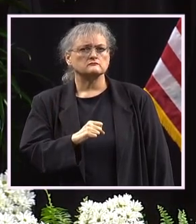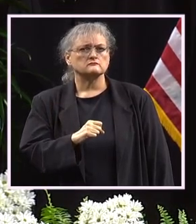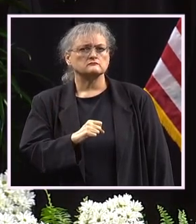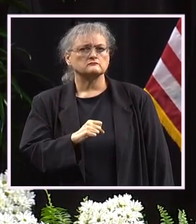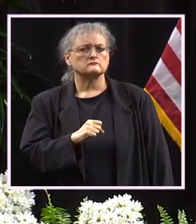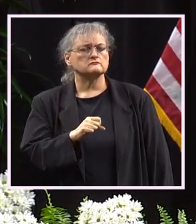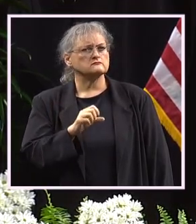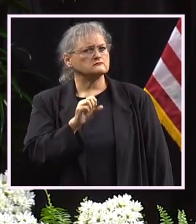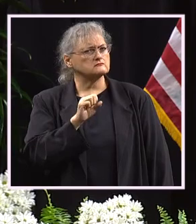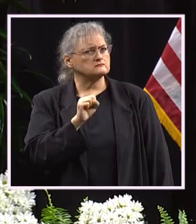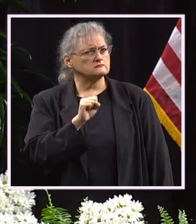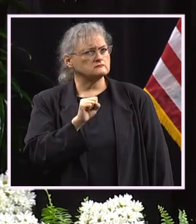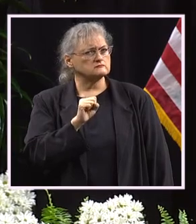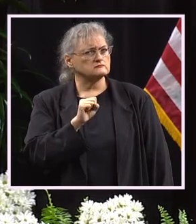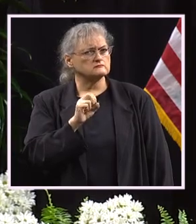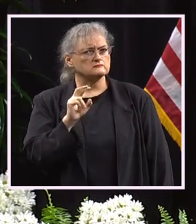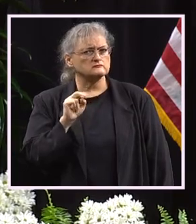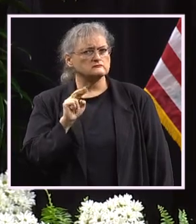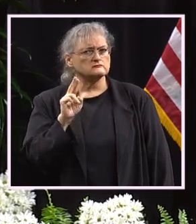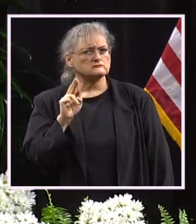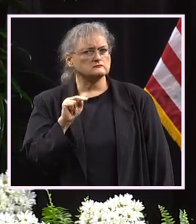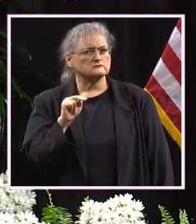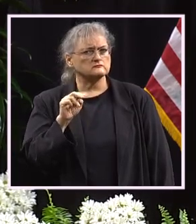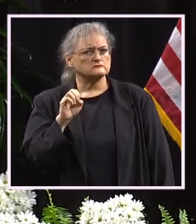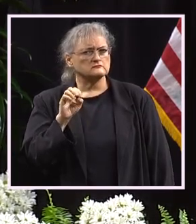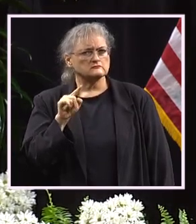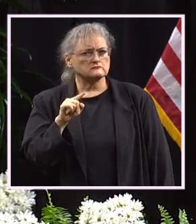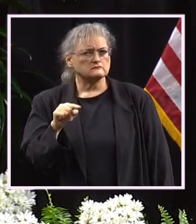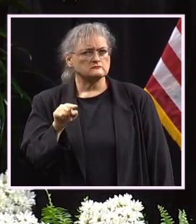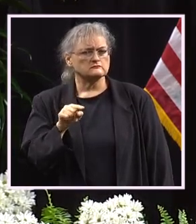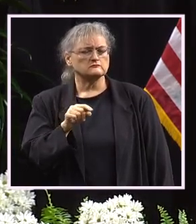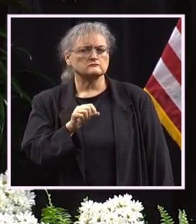Sergio A. Nunez, cum laude.